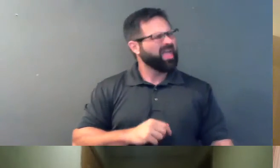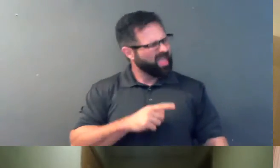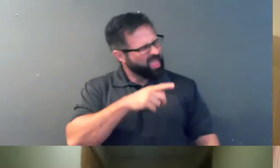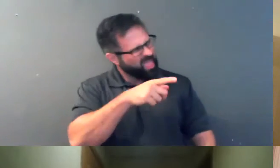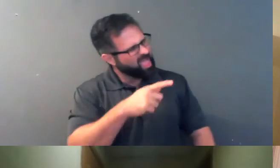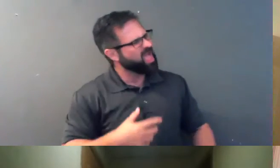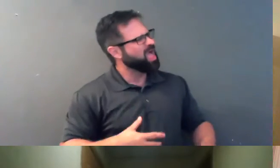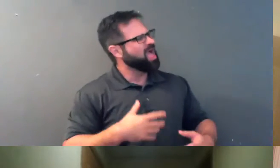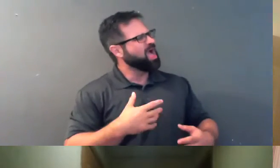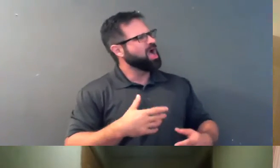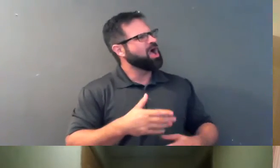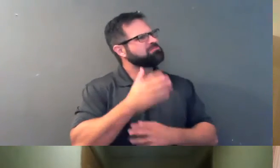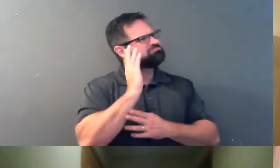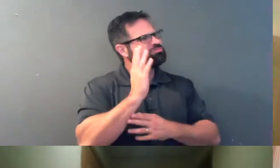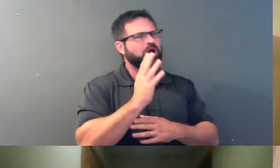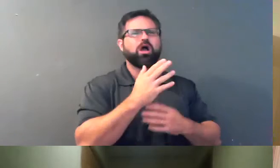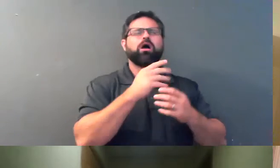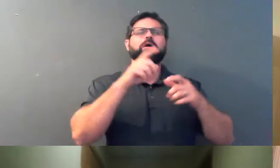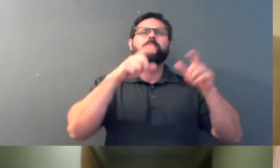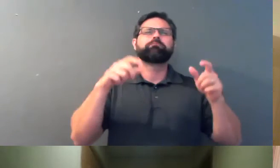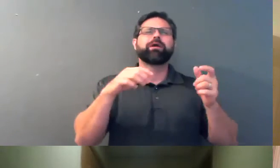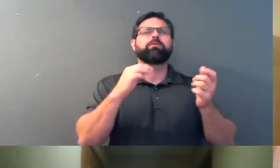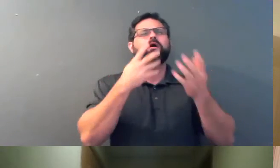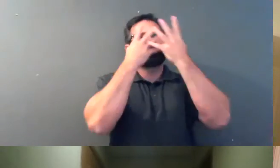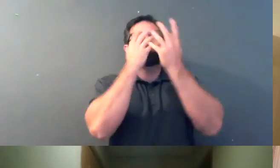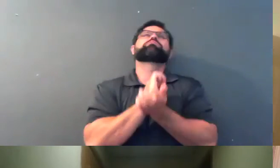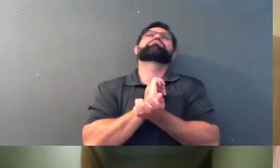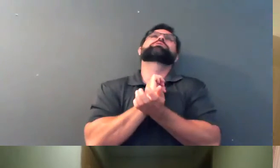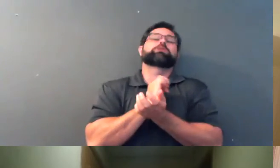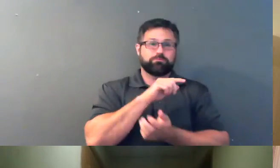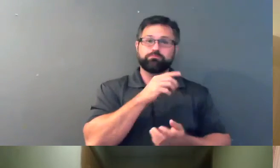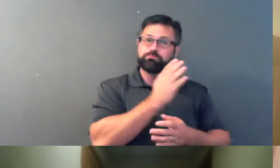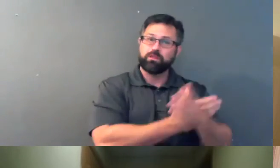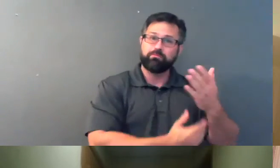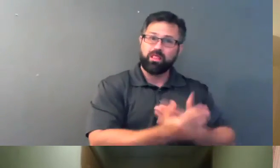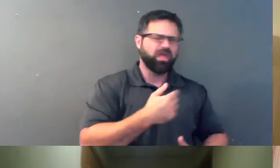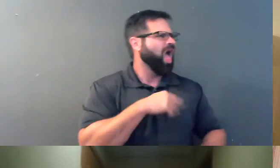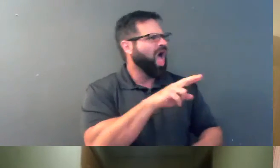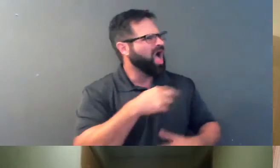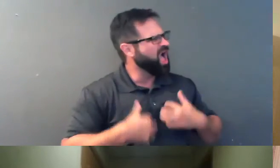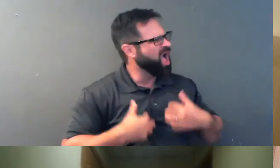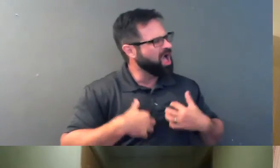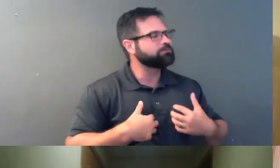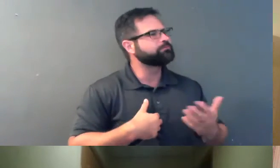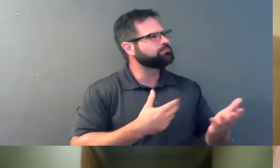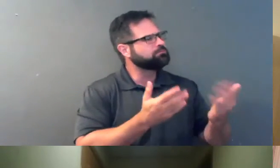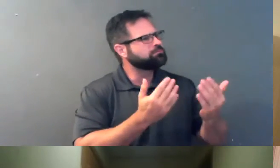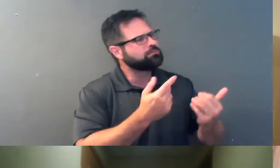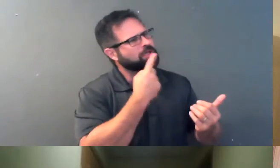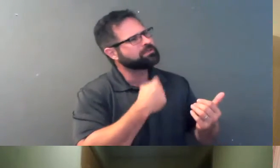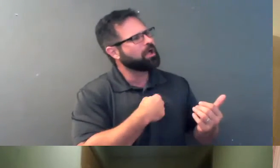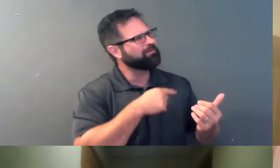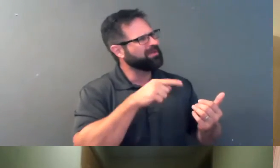the interest on prisoners with disabilities. Do you have any clarity on how your plans look like to approach the issue